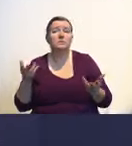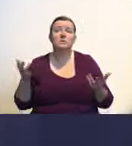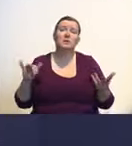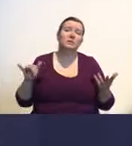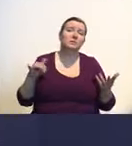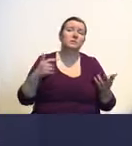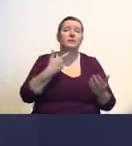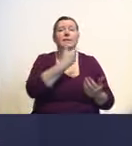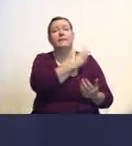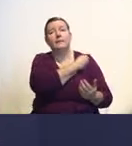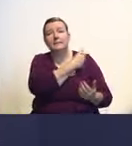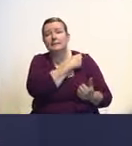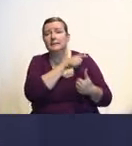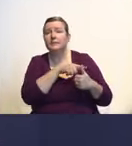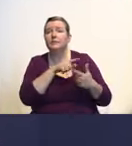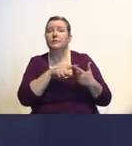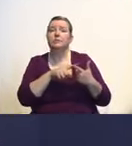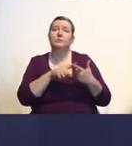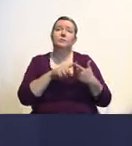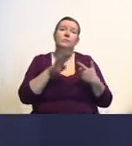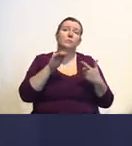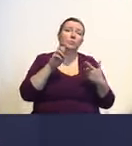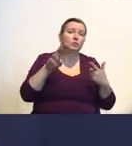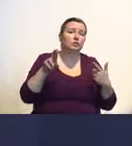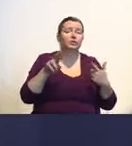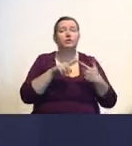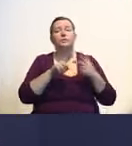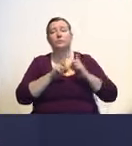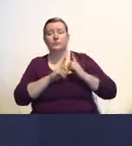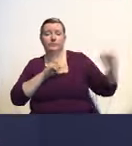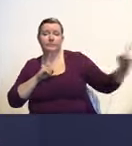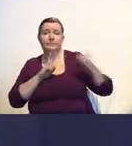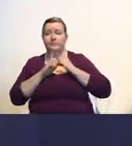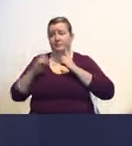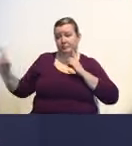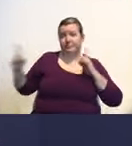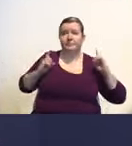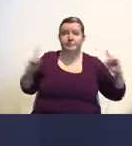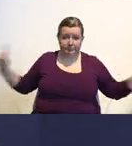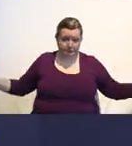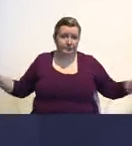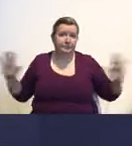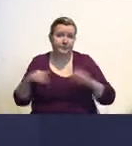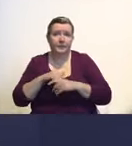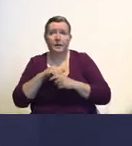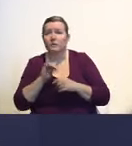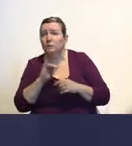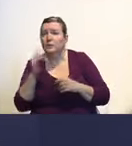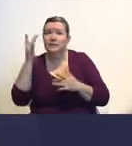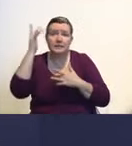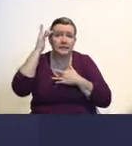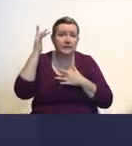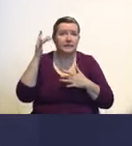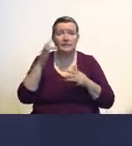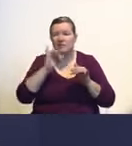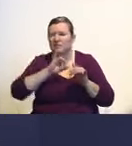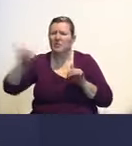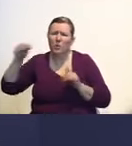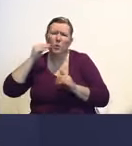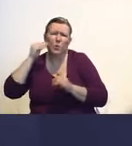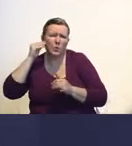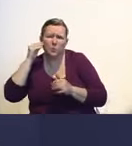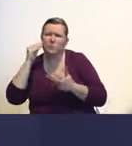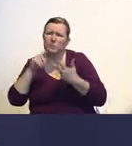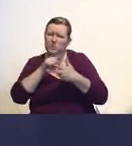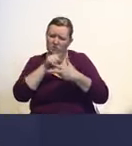boosters, physical distancing, frequent hand washing, and staying home when feeling ill continue to be critically